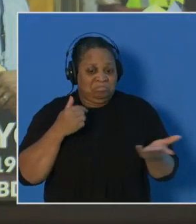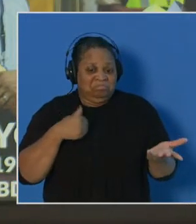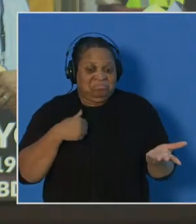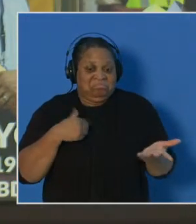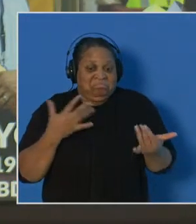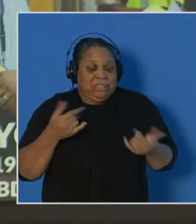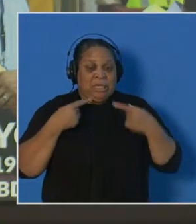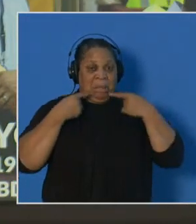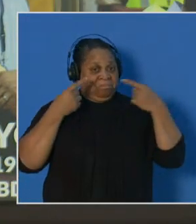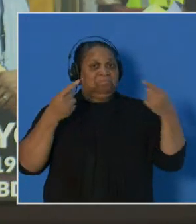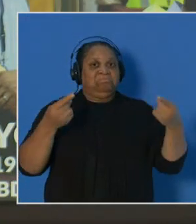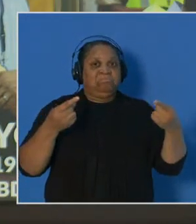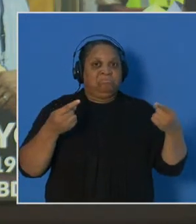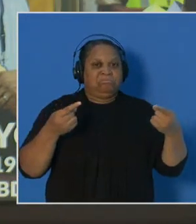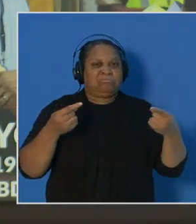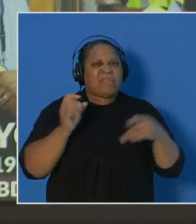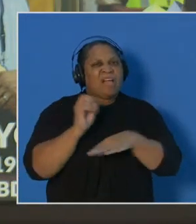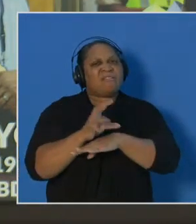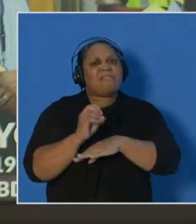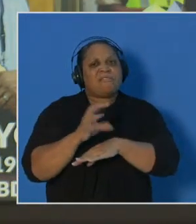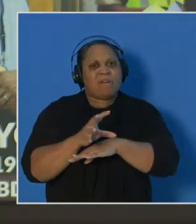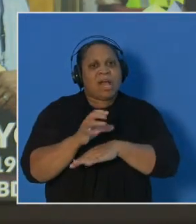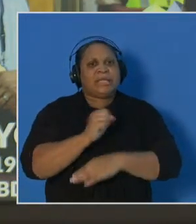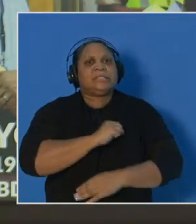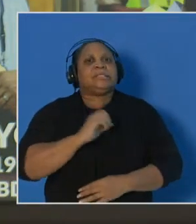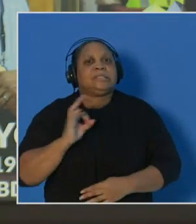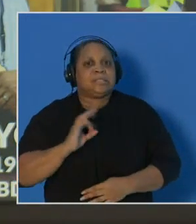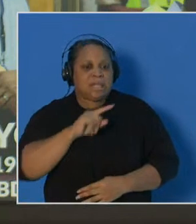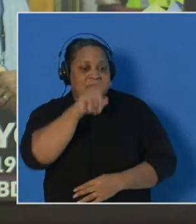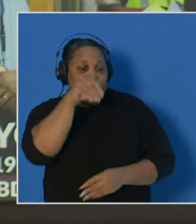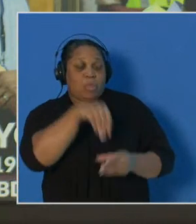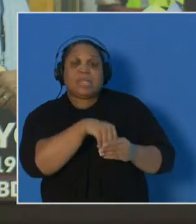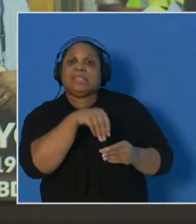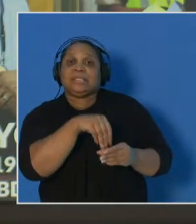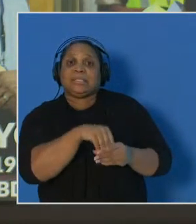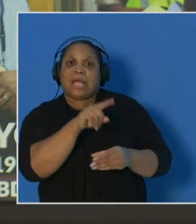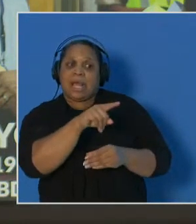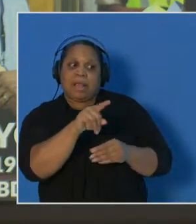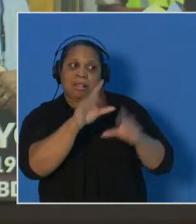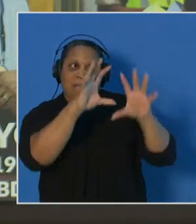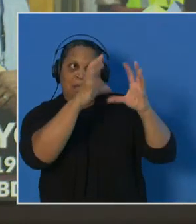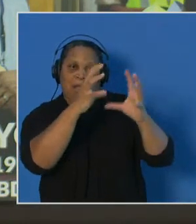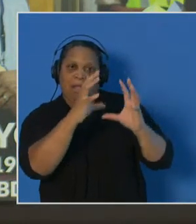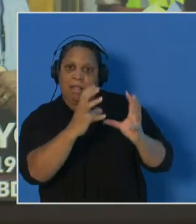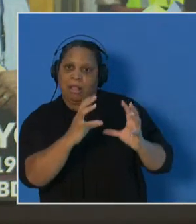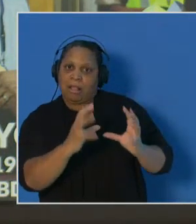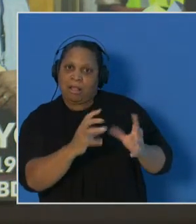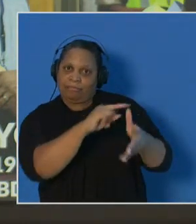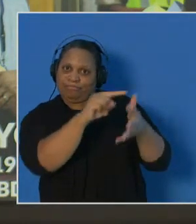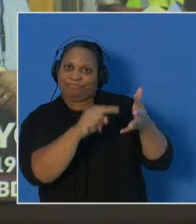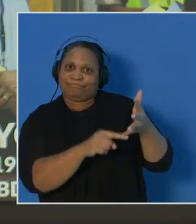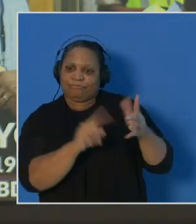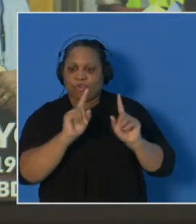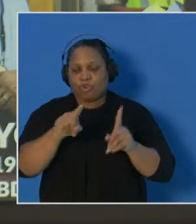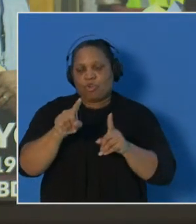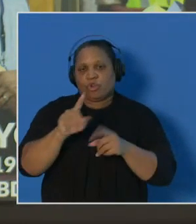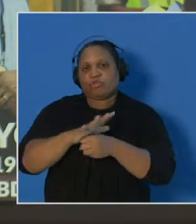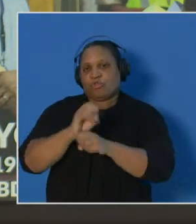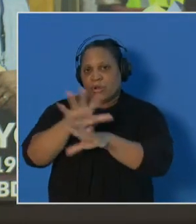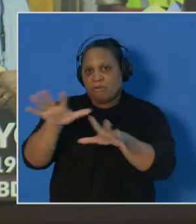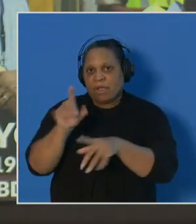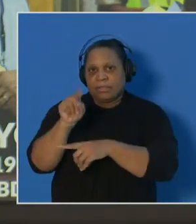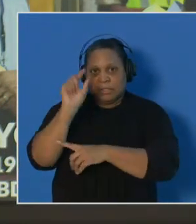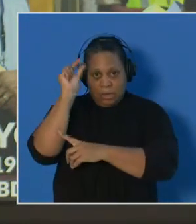tonight to say that I would advise operators who are inside of that category to go to